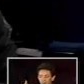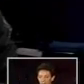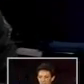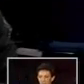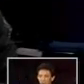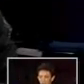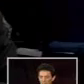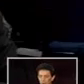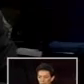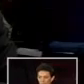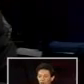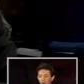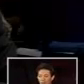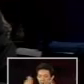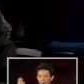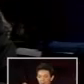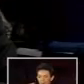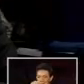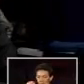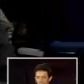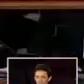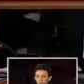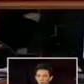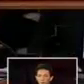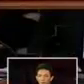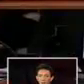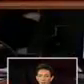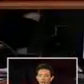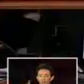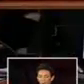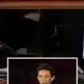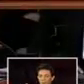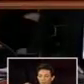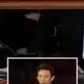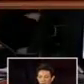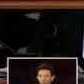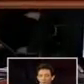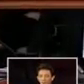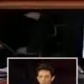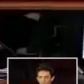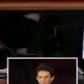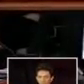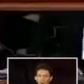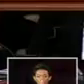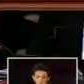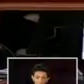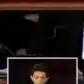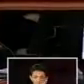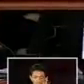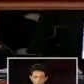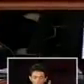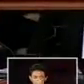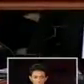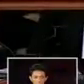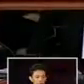and may disclose details pertaining I'll give the defense a chance to say their opinion but one follow-up question there then it wouldn't matter